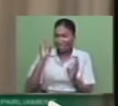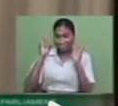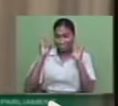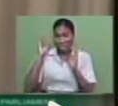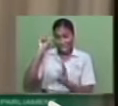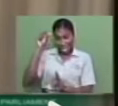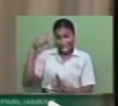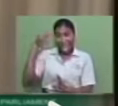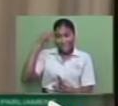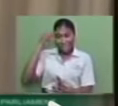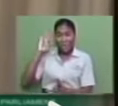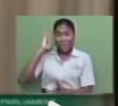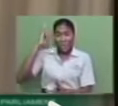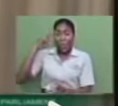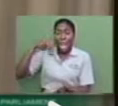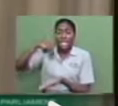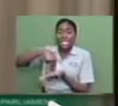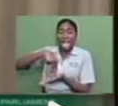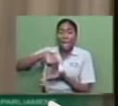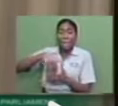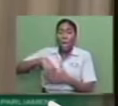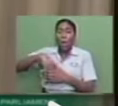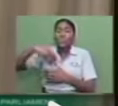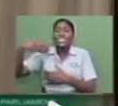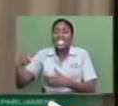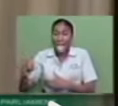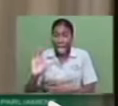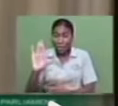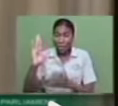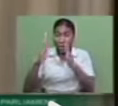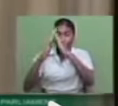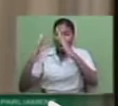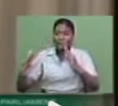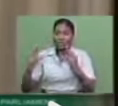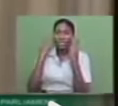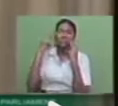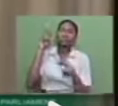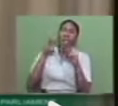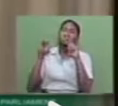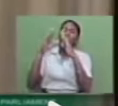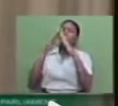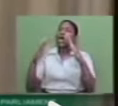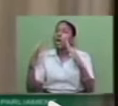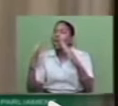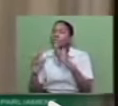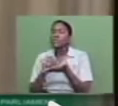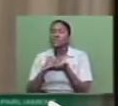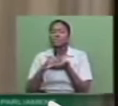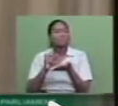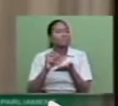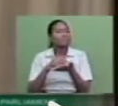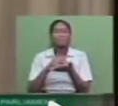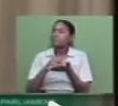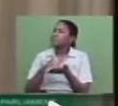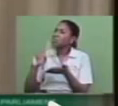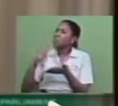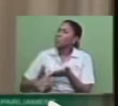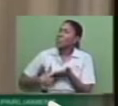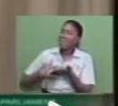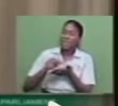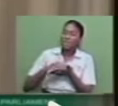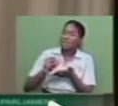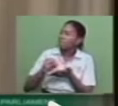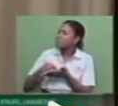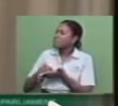curbside valuation, stand up outside by the road and assessing your house from out on the road. Then there are those who say if you send